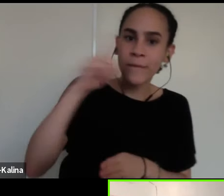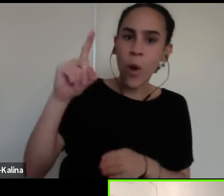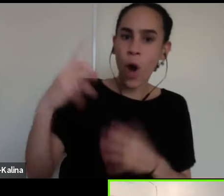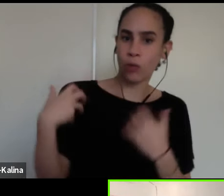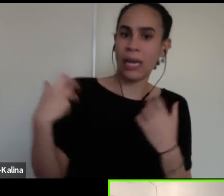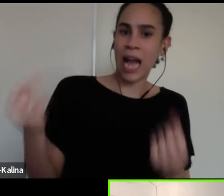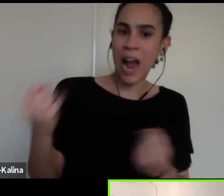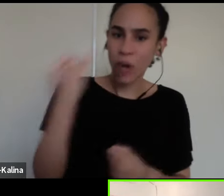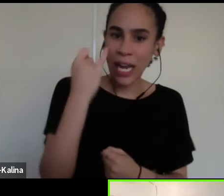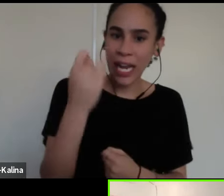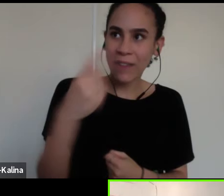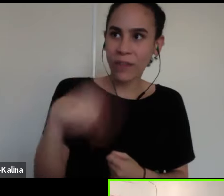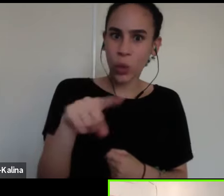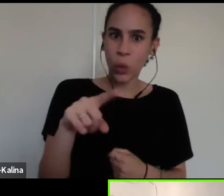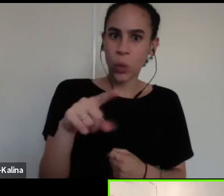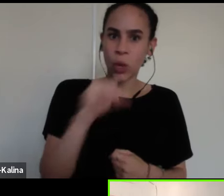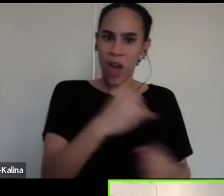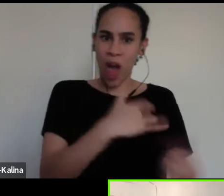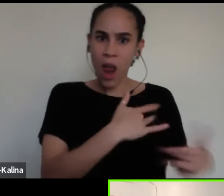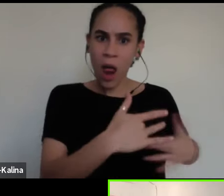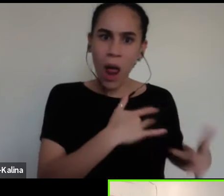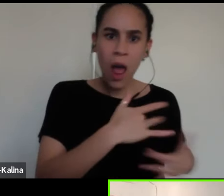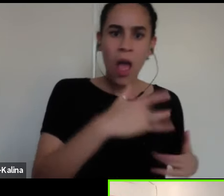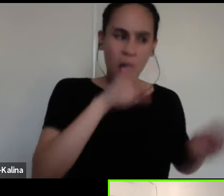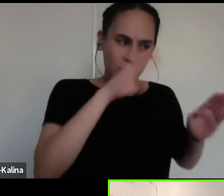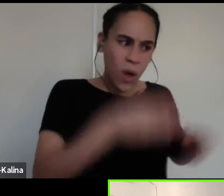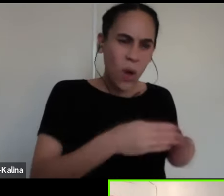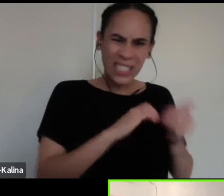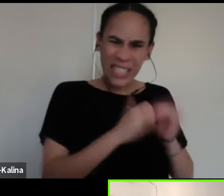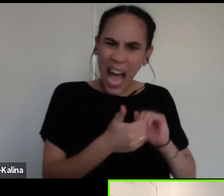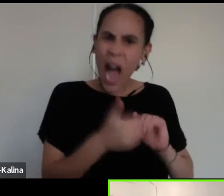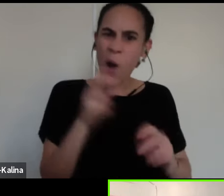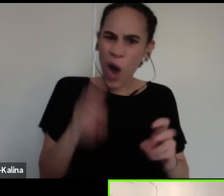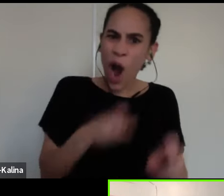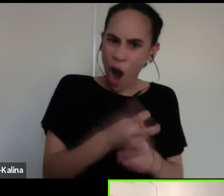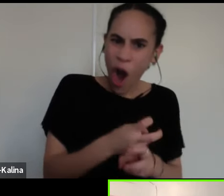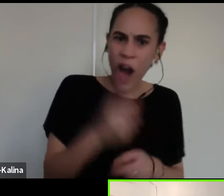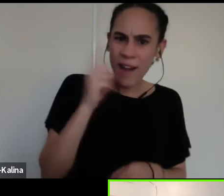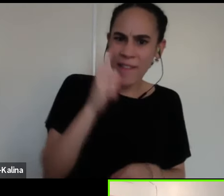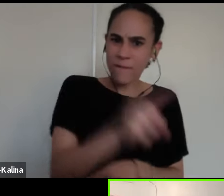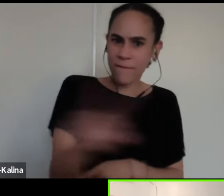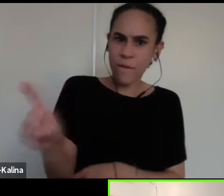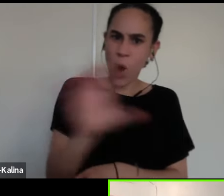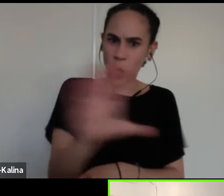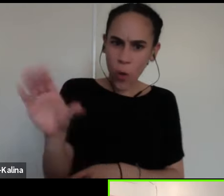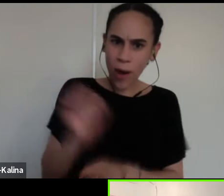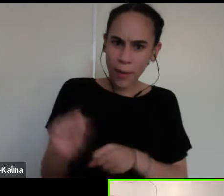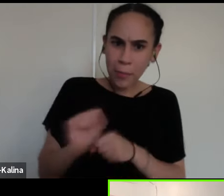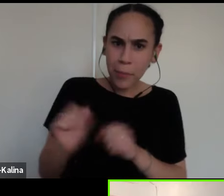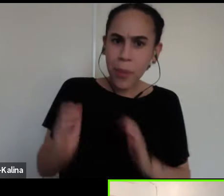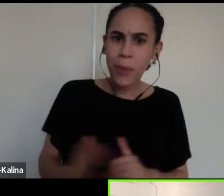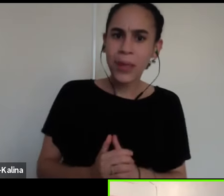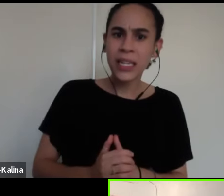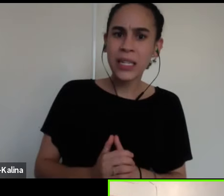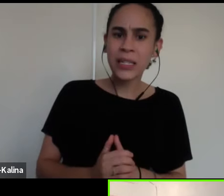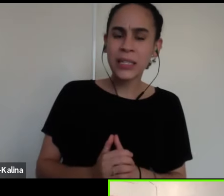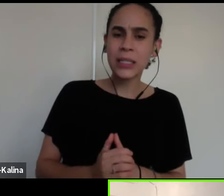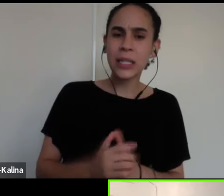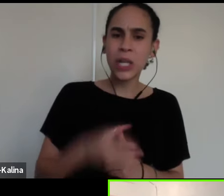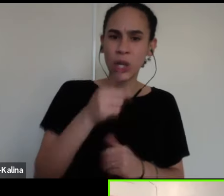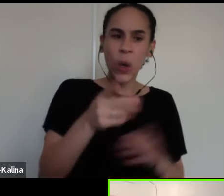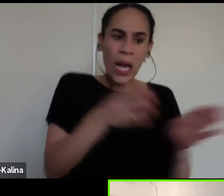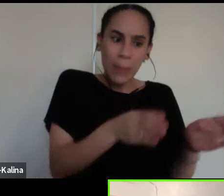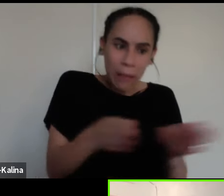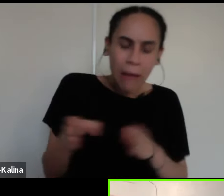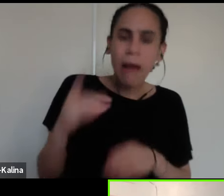about and worrying about how hard this is for people right now. You're setting yourself up for a company whose employees will